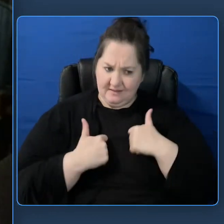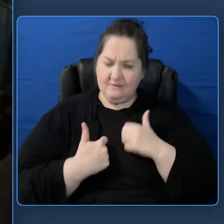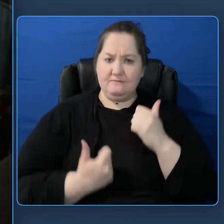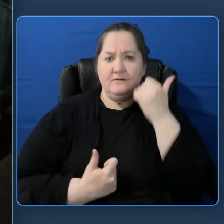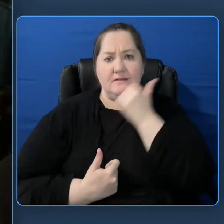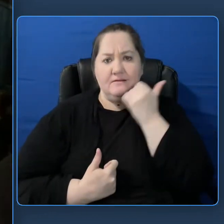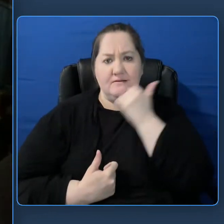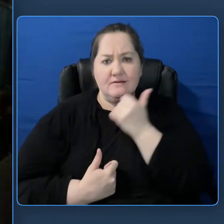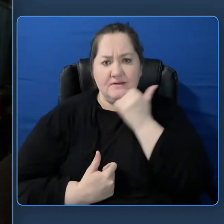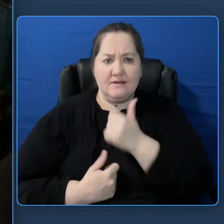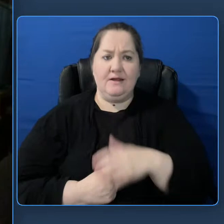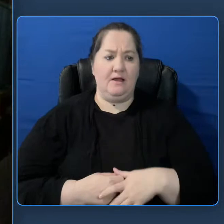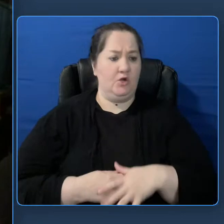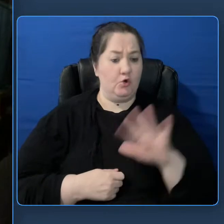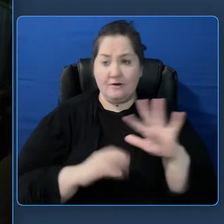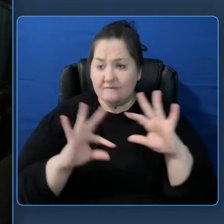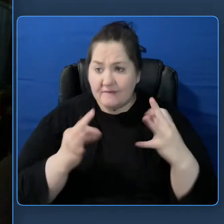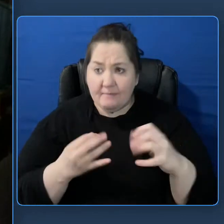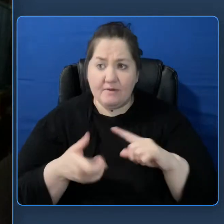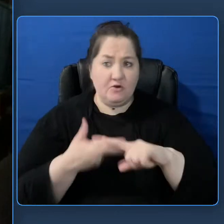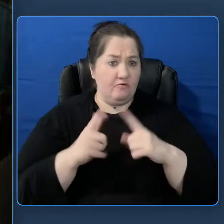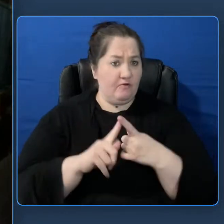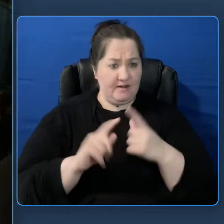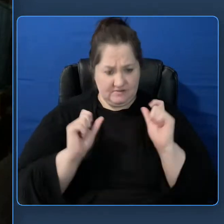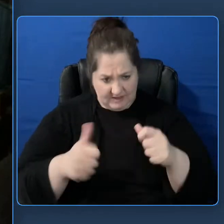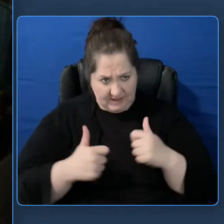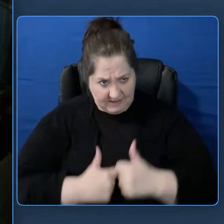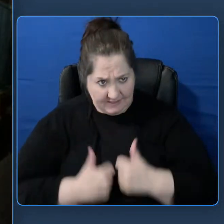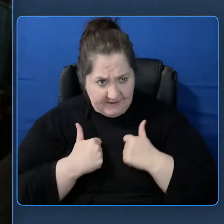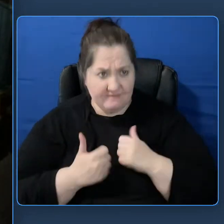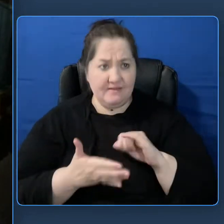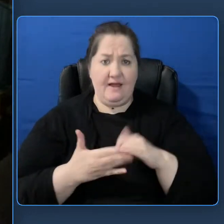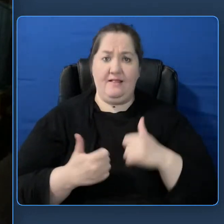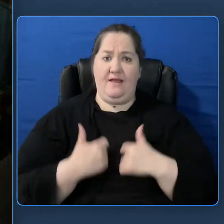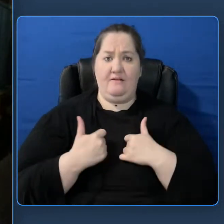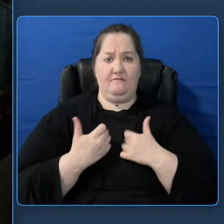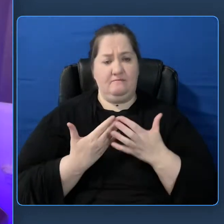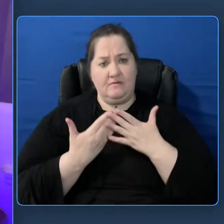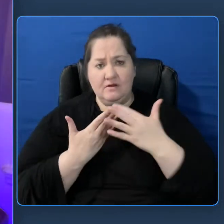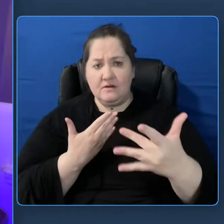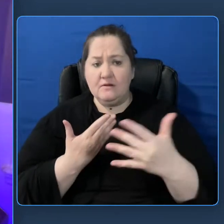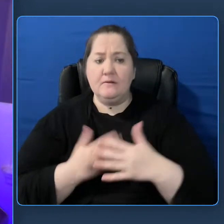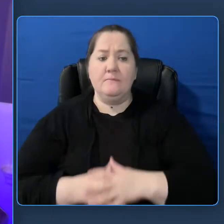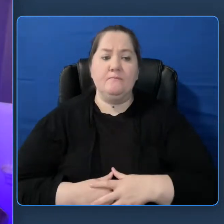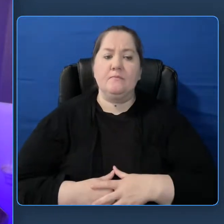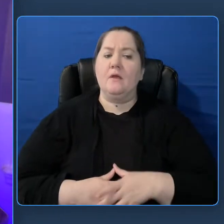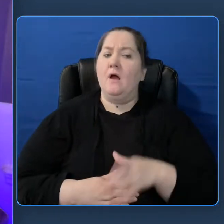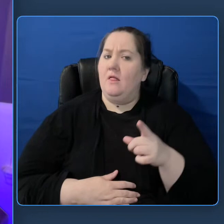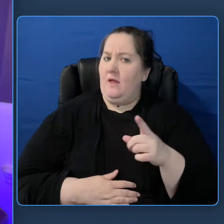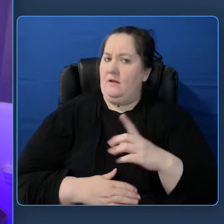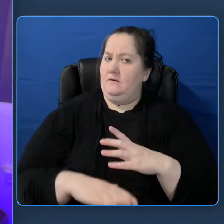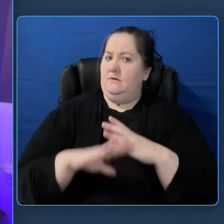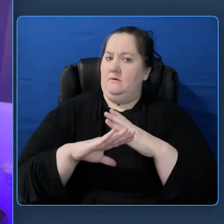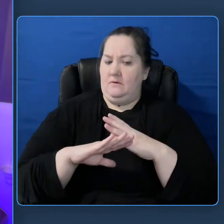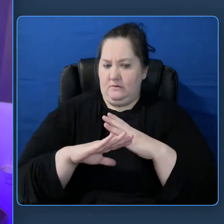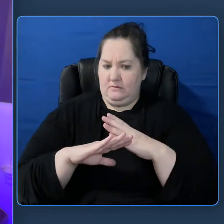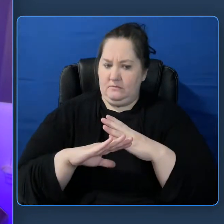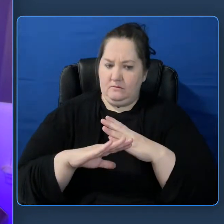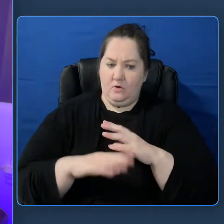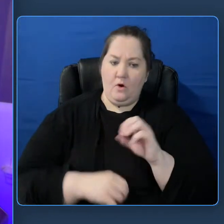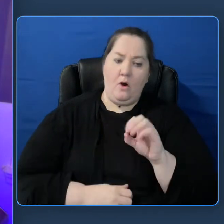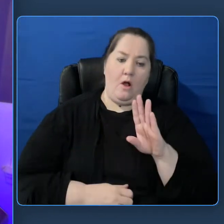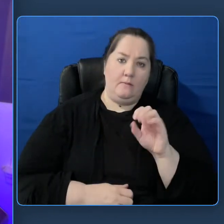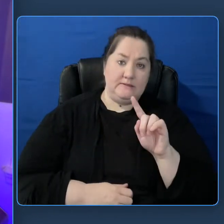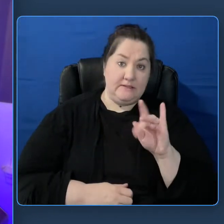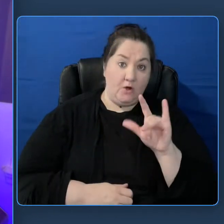and the lives of your family and your friends. And those obstacles are something that I want to talk a lot